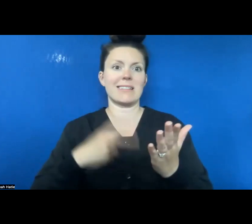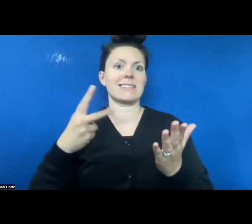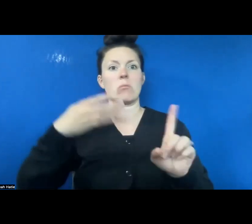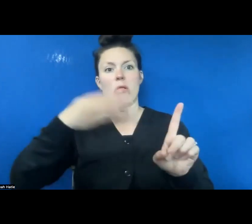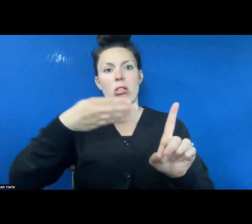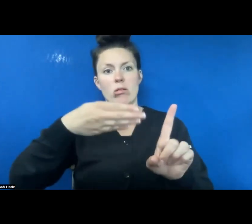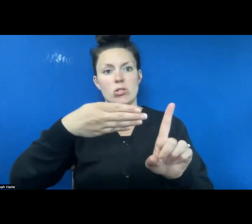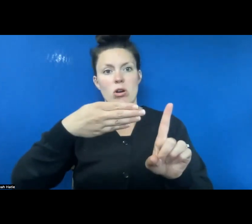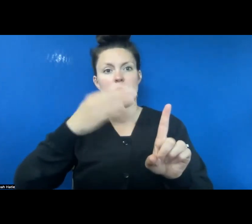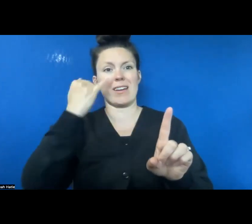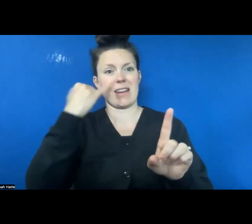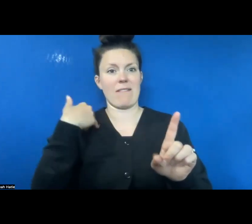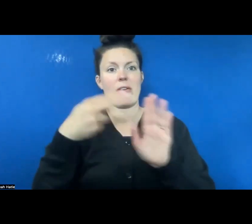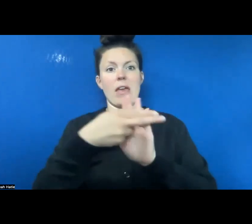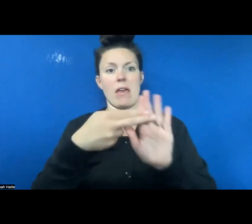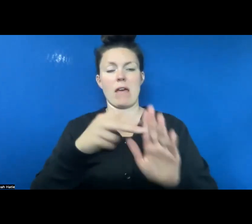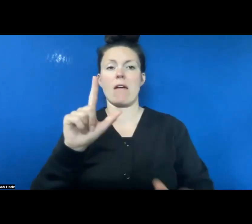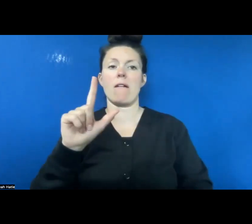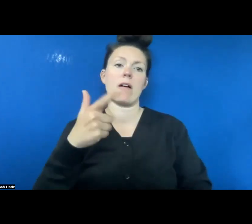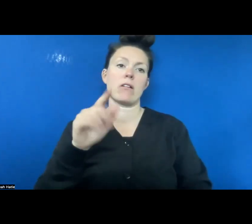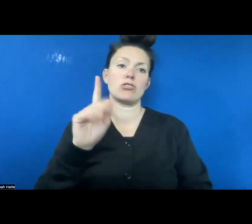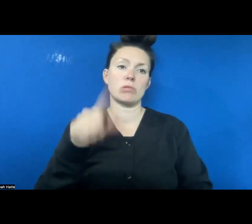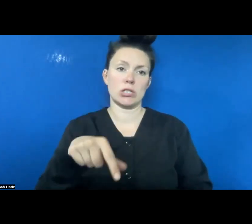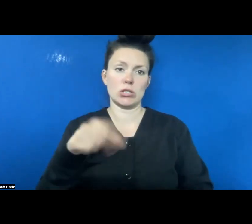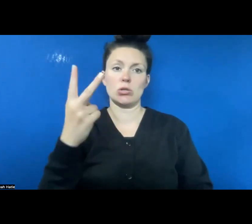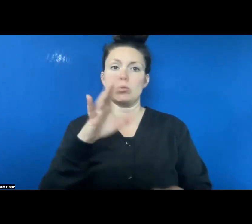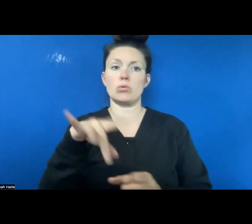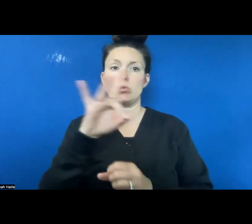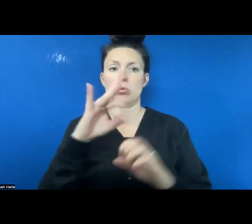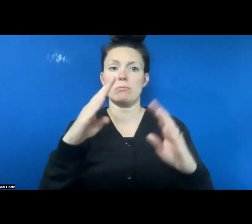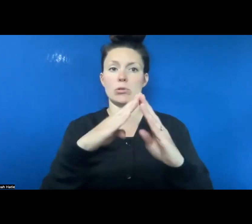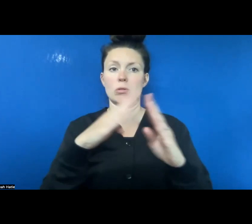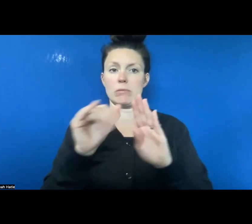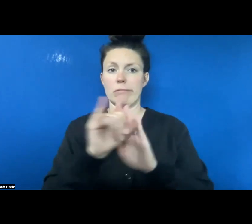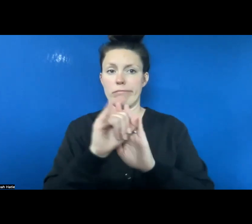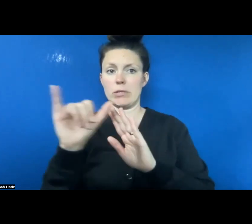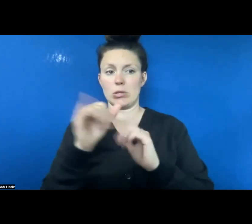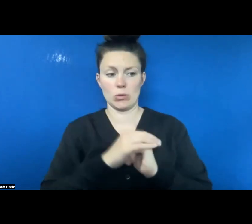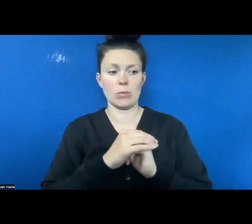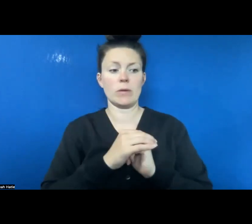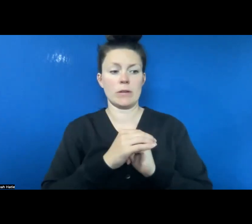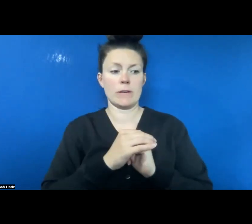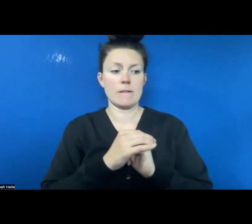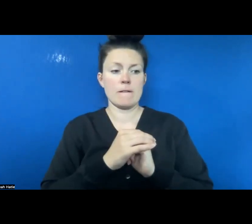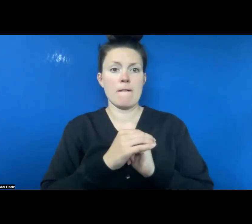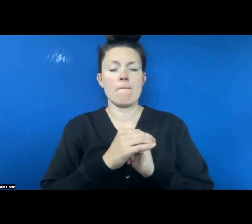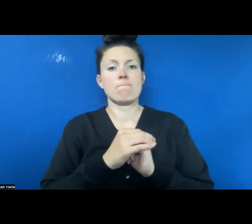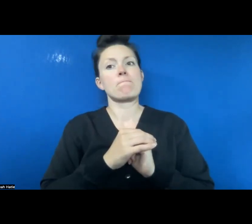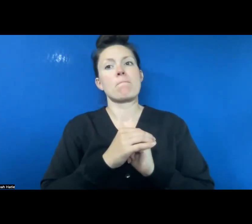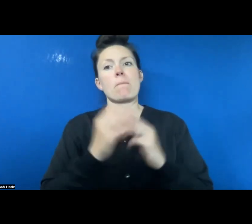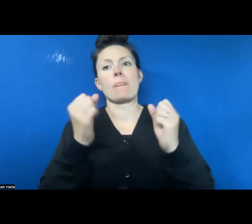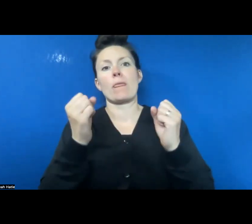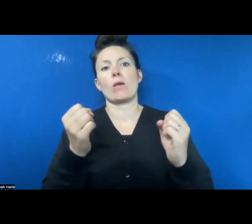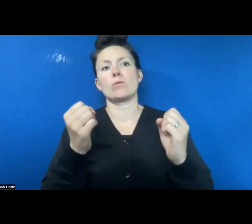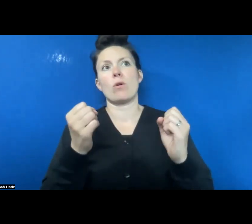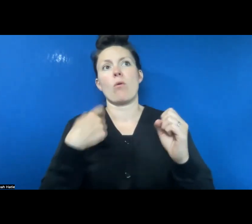the LGBTQ Two-Spirit community. So I want you to think about it like that, and that